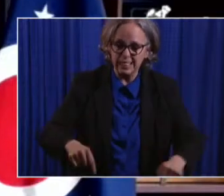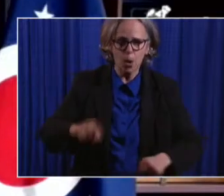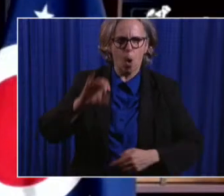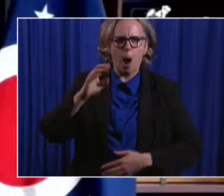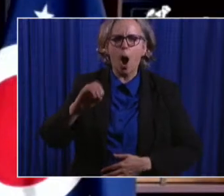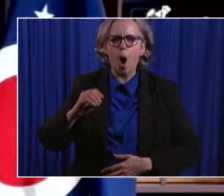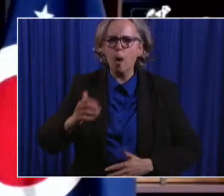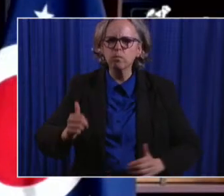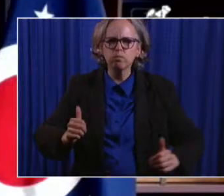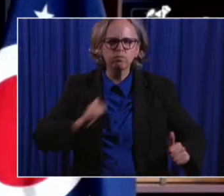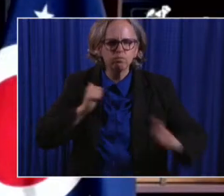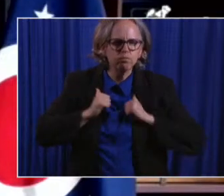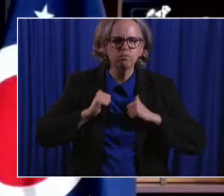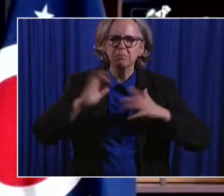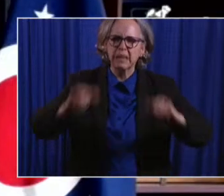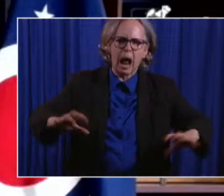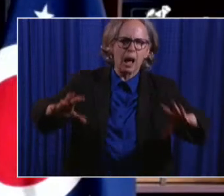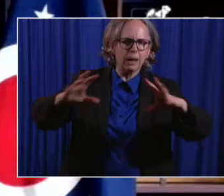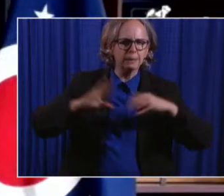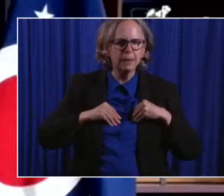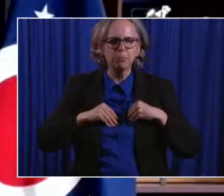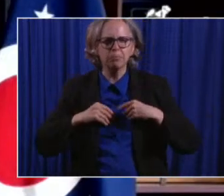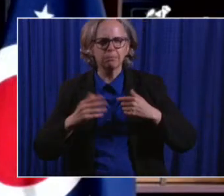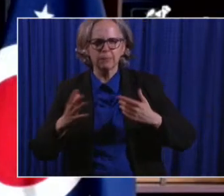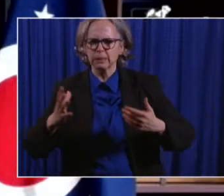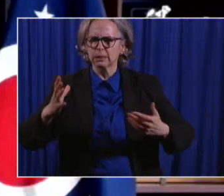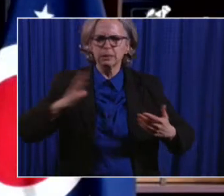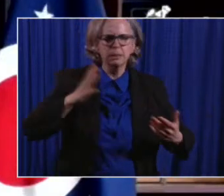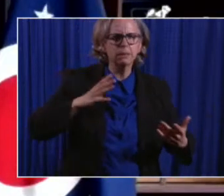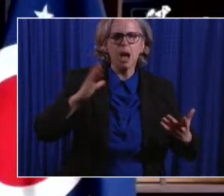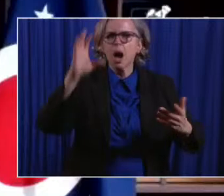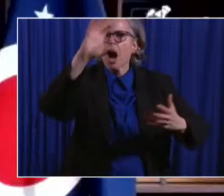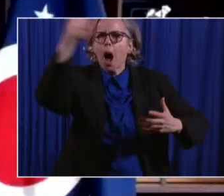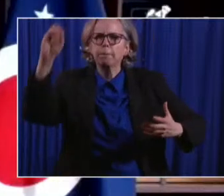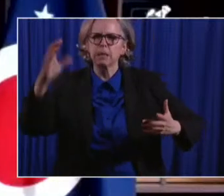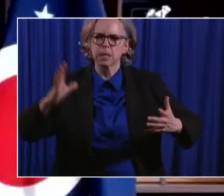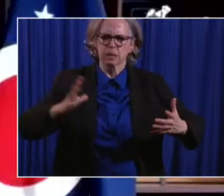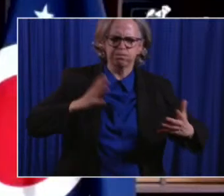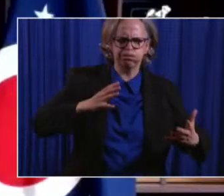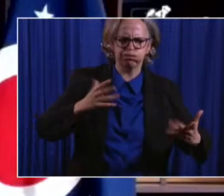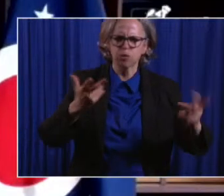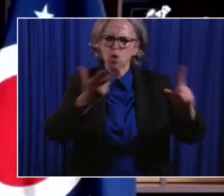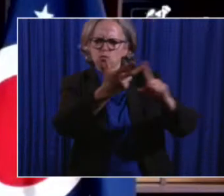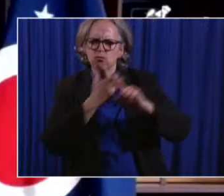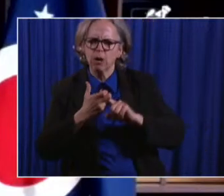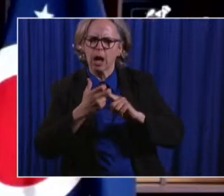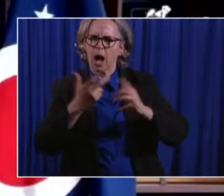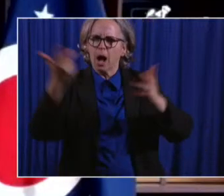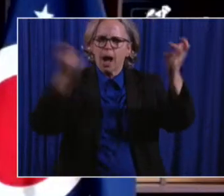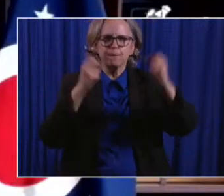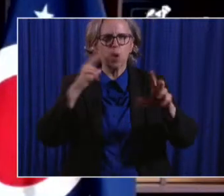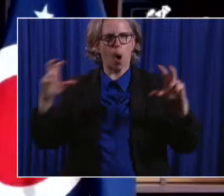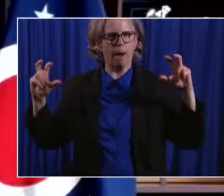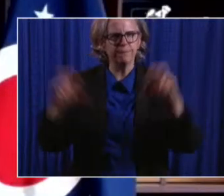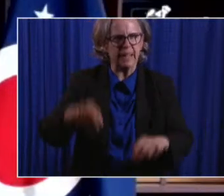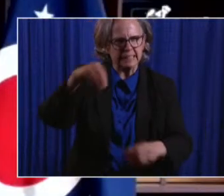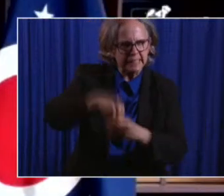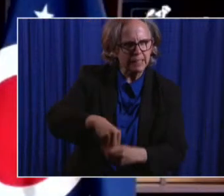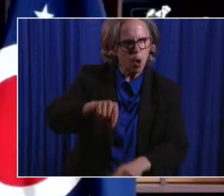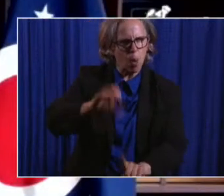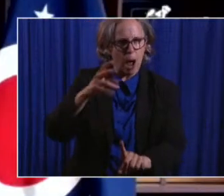state-of-the-art manufacturing facility and attract this investment. It's especially good news because the states that we were competing